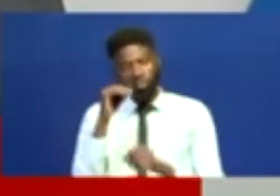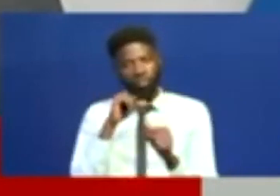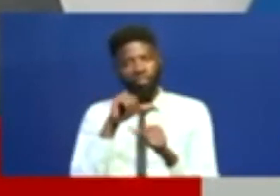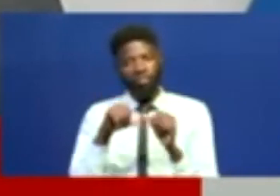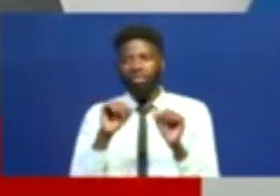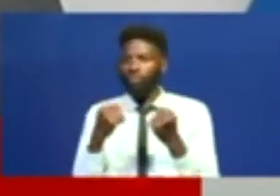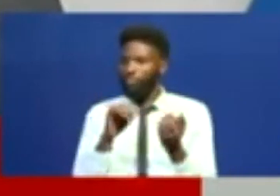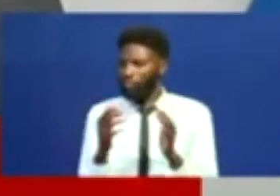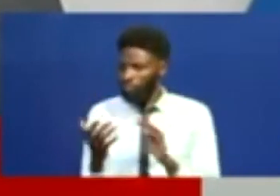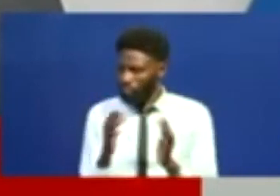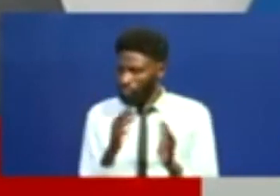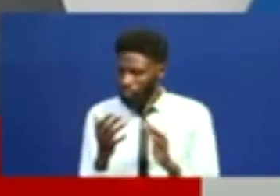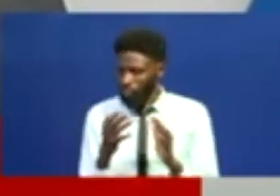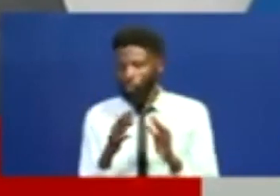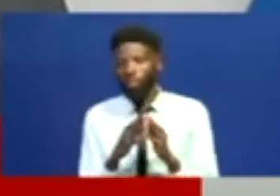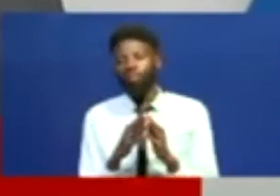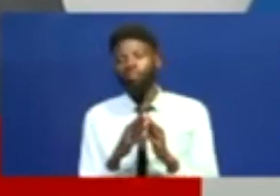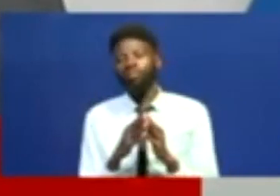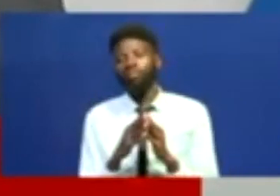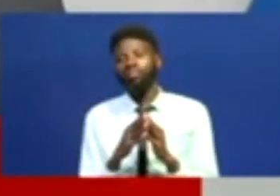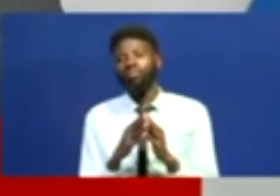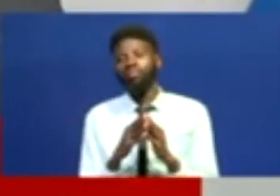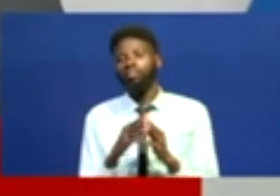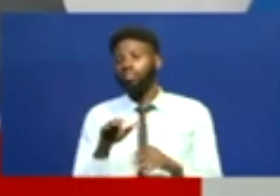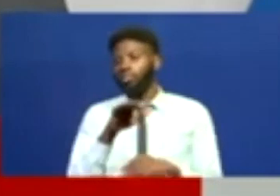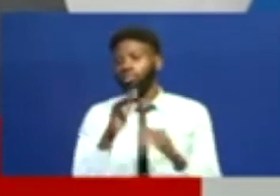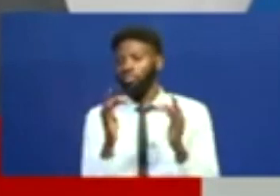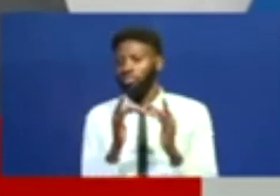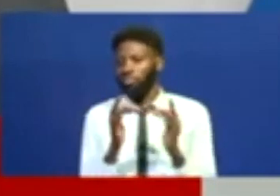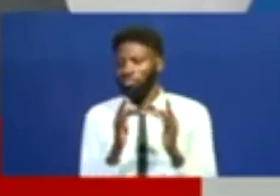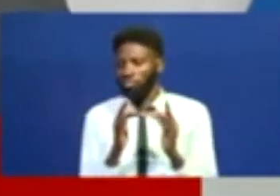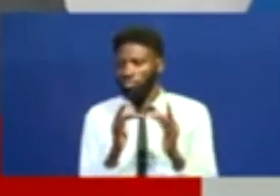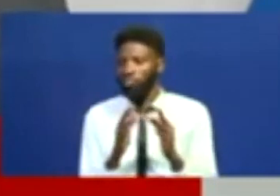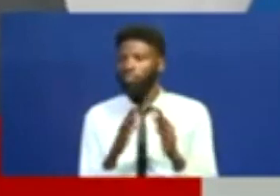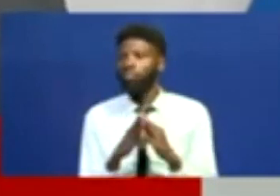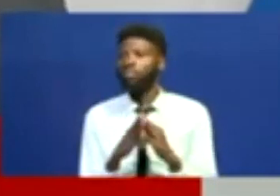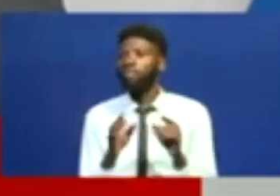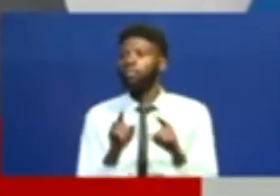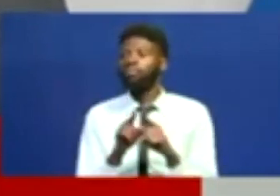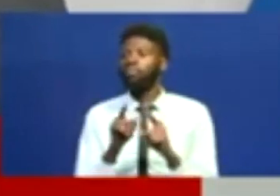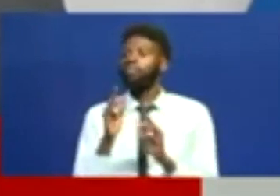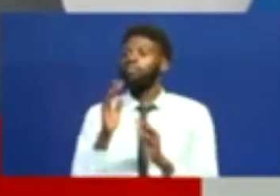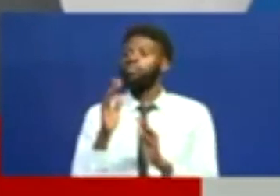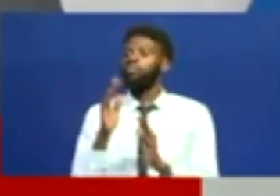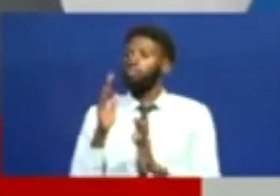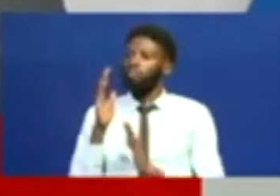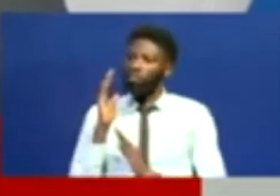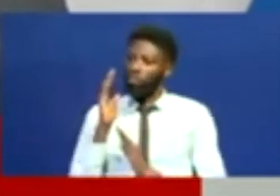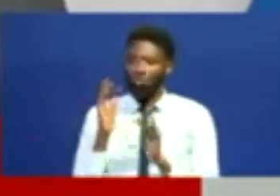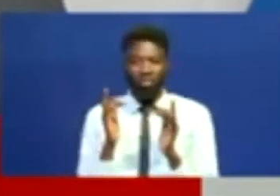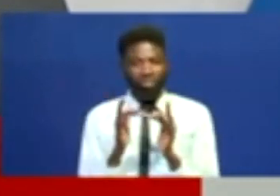safety of on the online space and cybersecurity, data